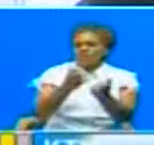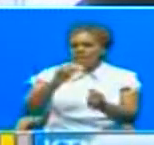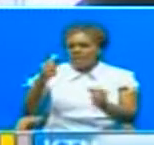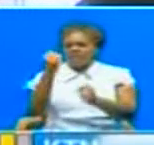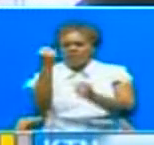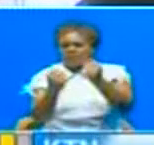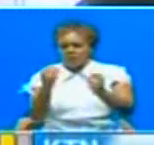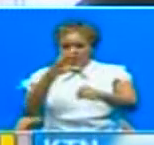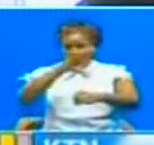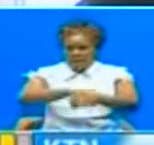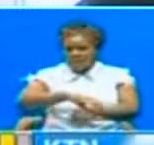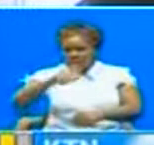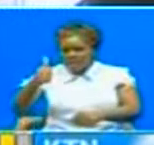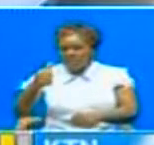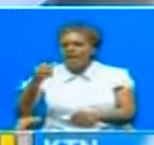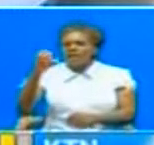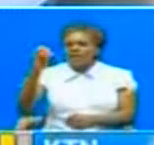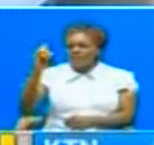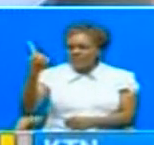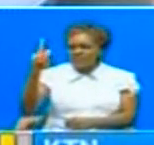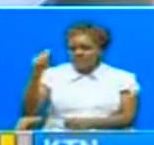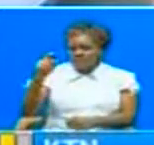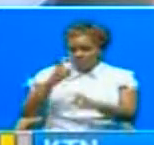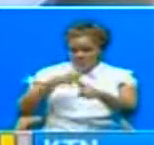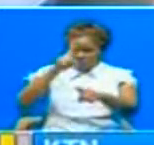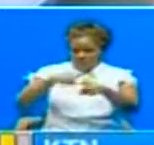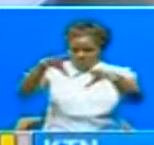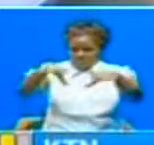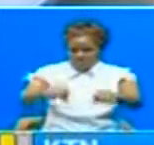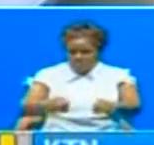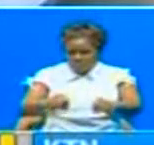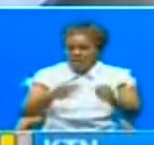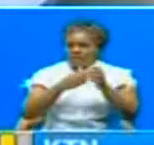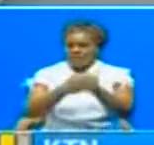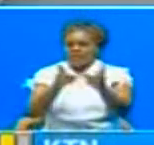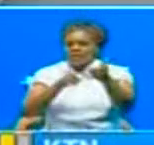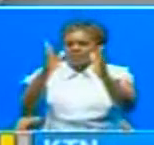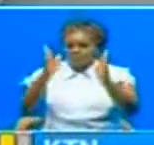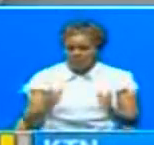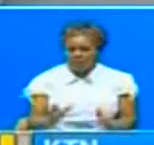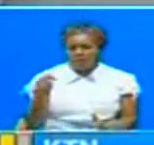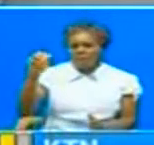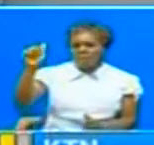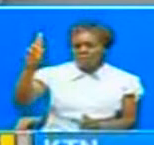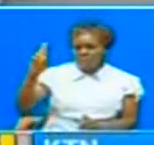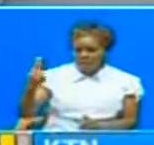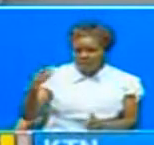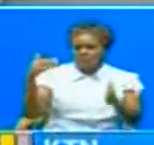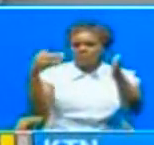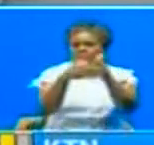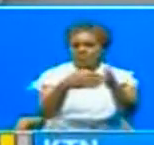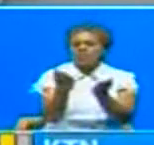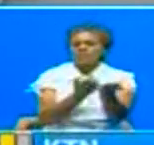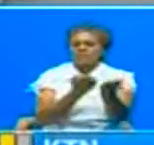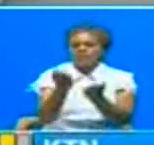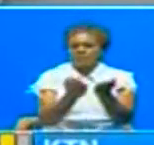that was taken up by DT Dobby. Since taking over, the Futtaim team led by the managing director Mark Cass has terminated the services of